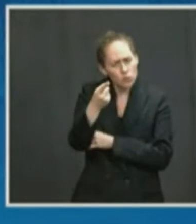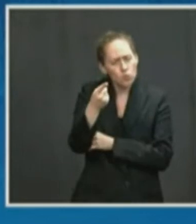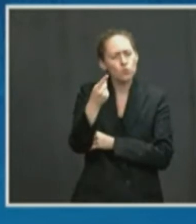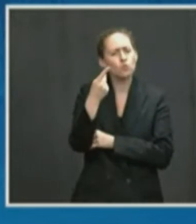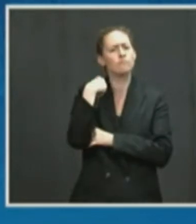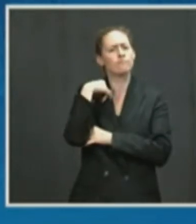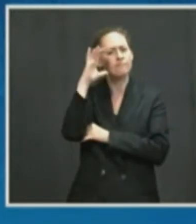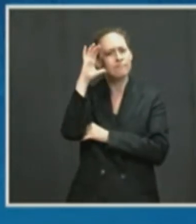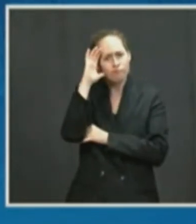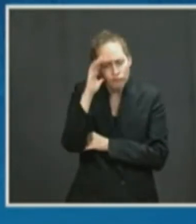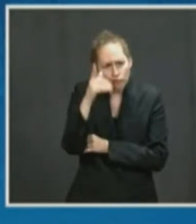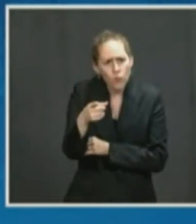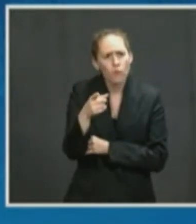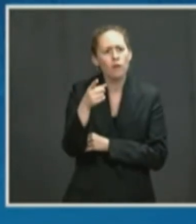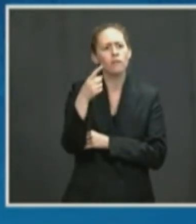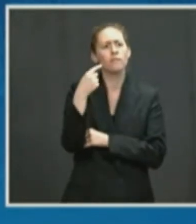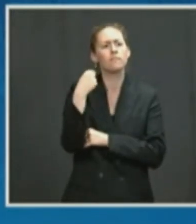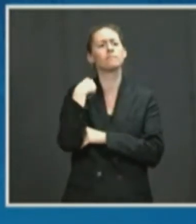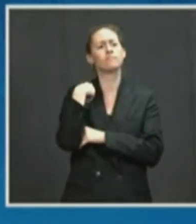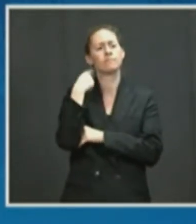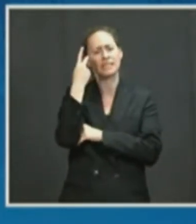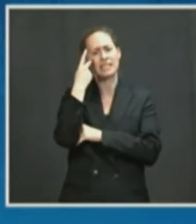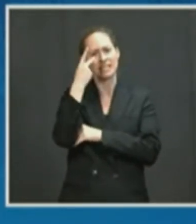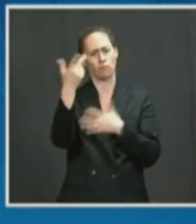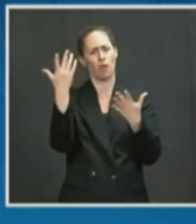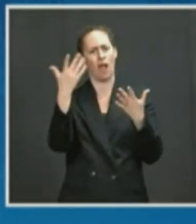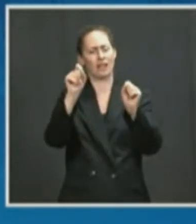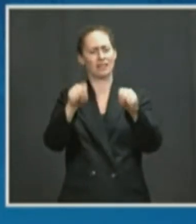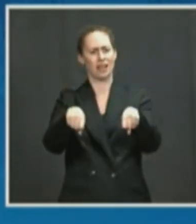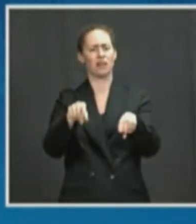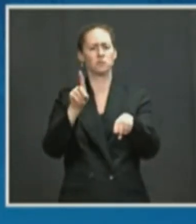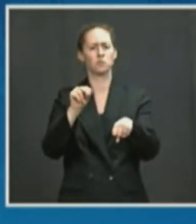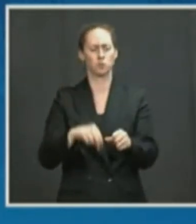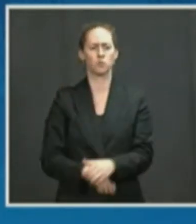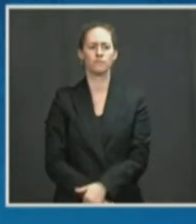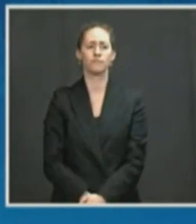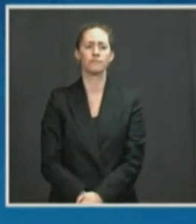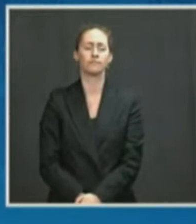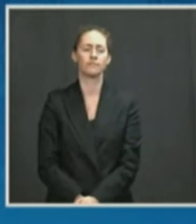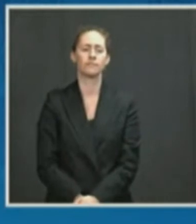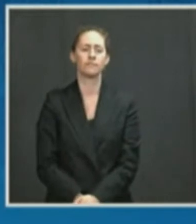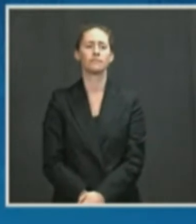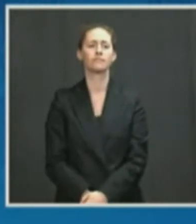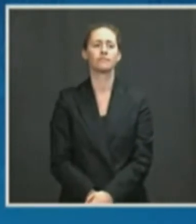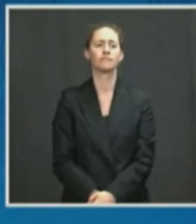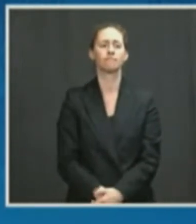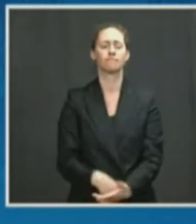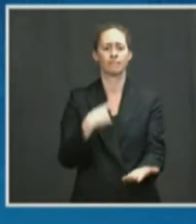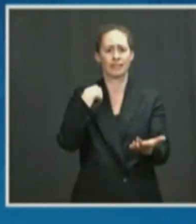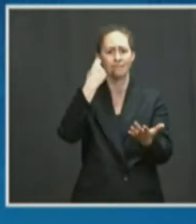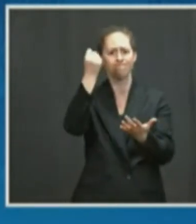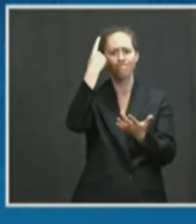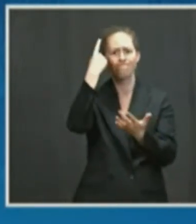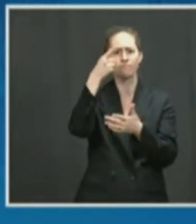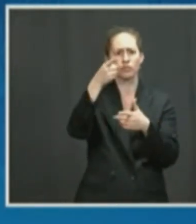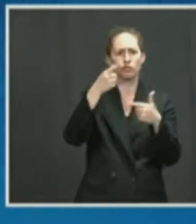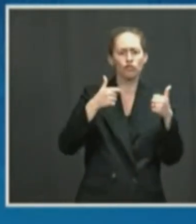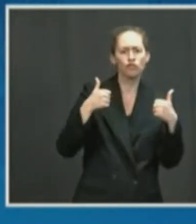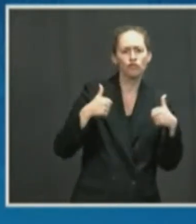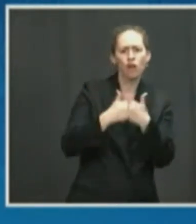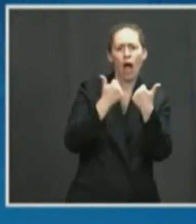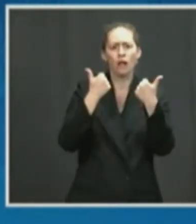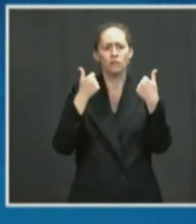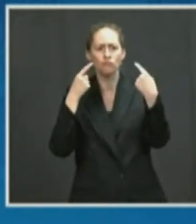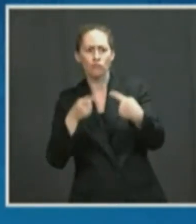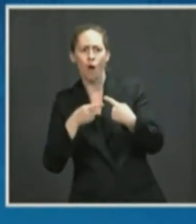see their capacity, but we also understand their challenges and their need for support and